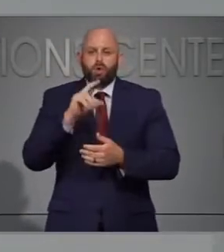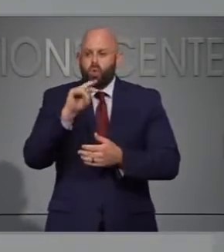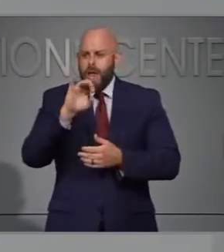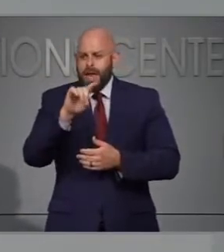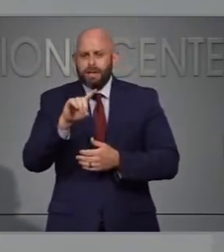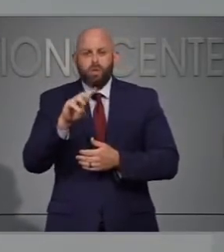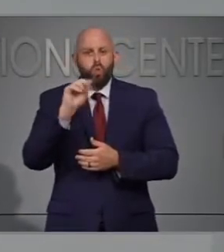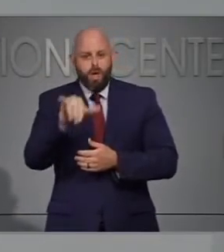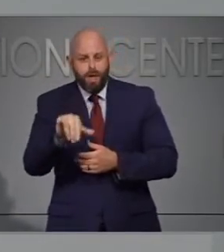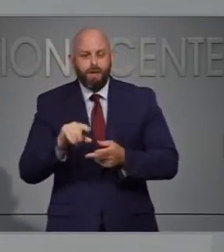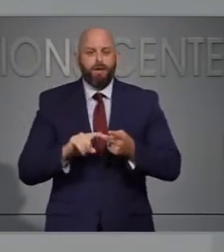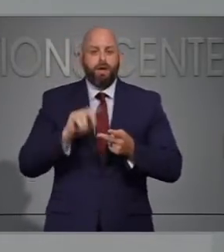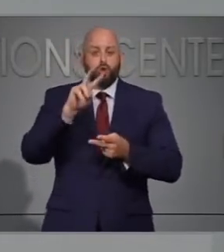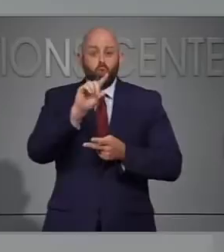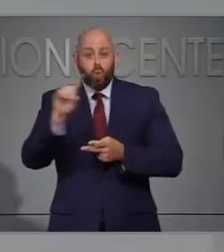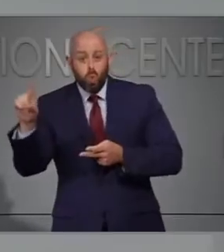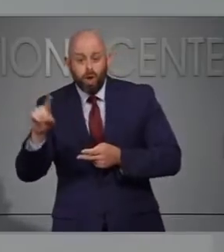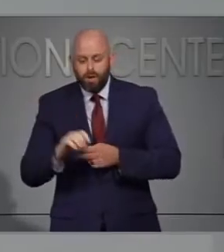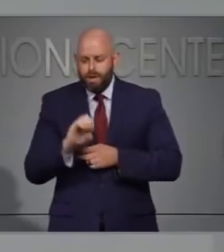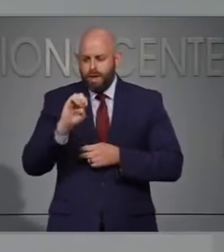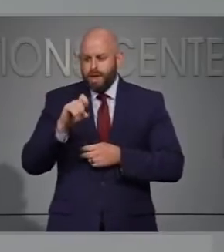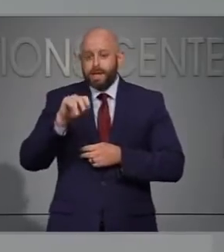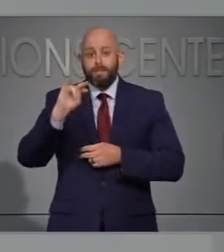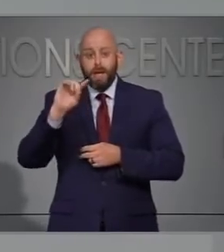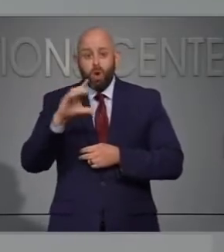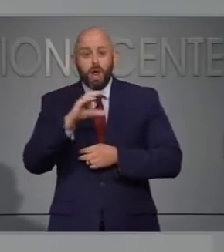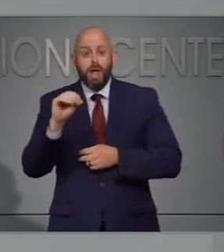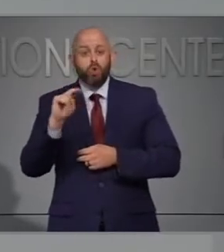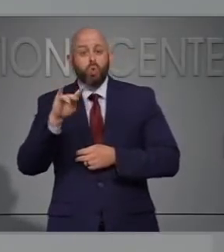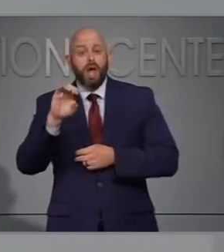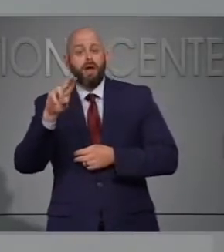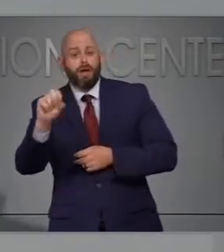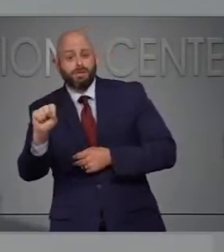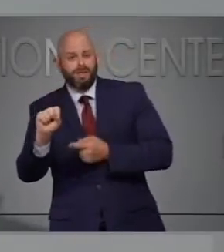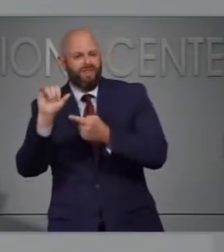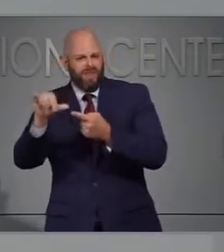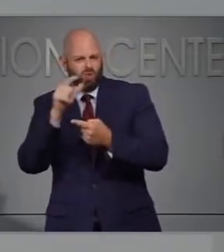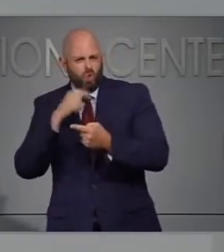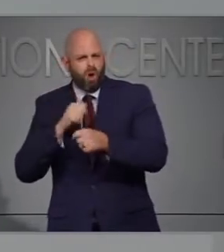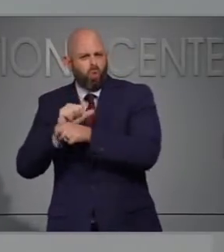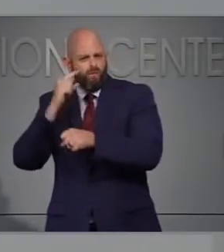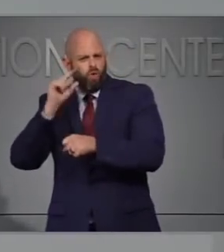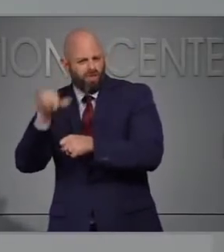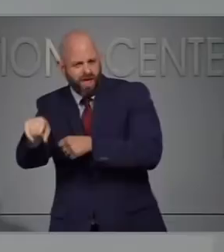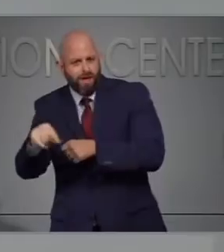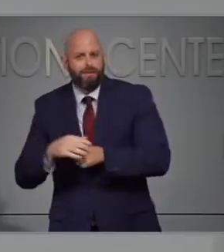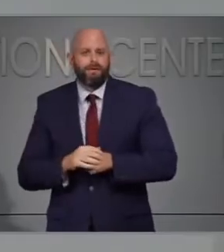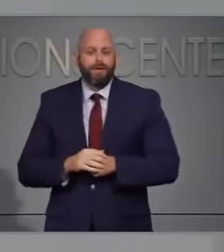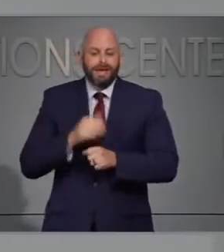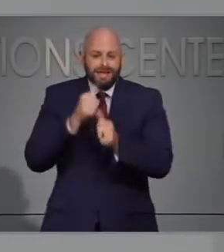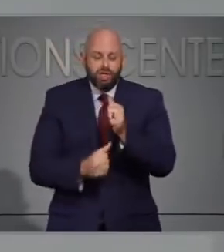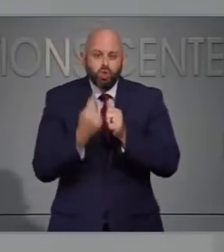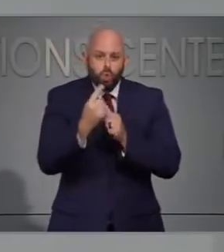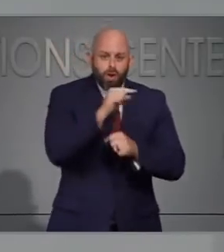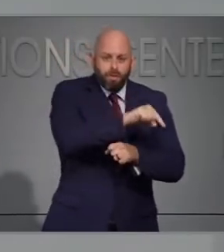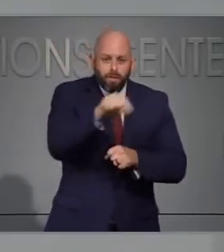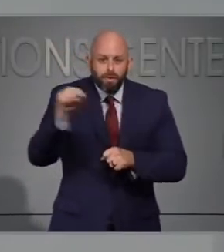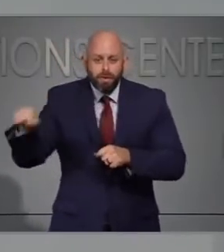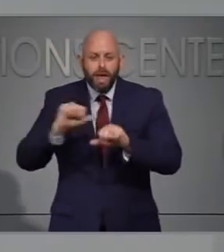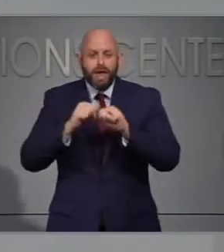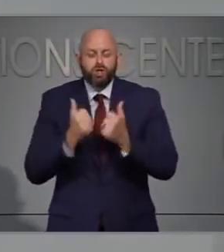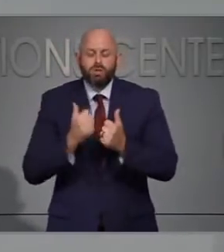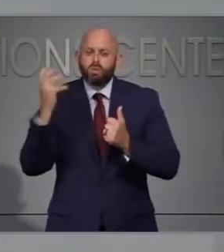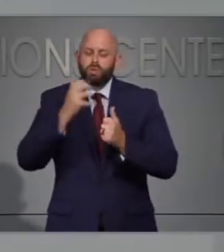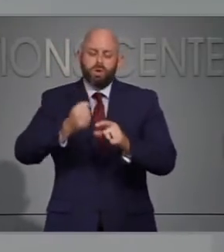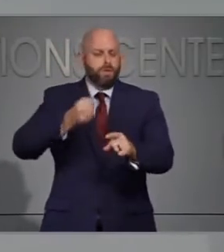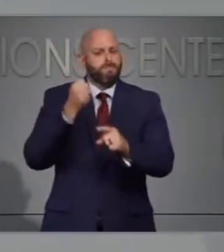211, Expound, and Unite Us, my direct employer. Each one of these agencies has had a